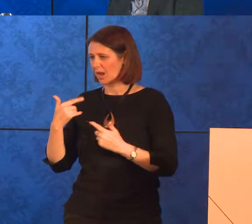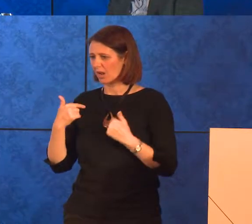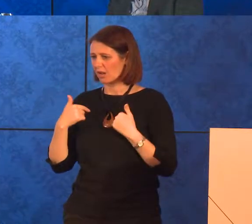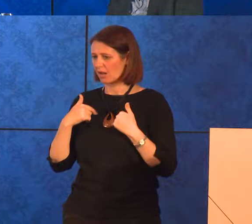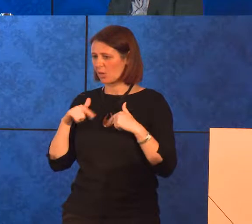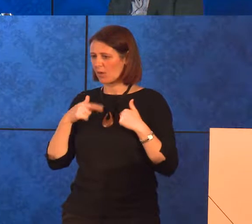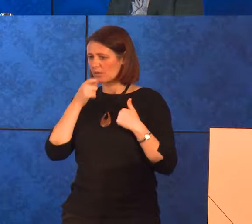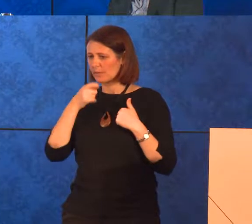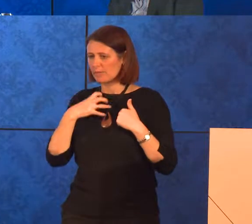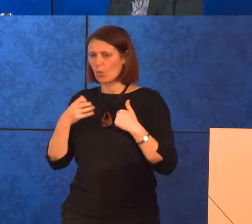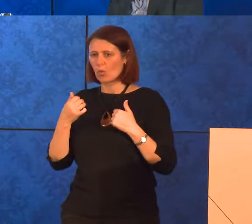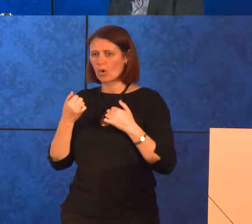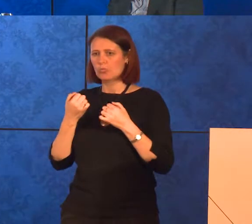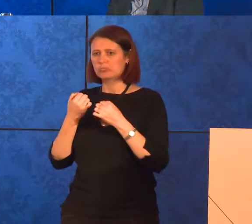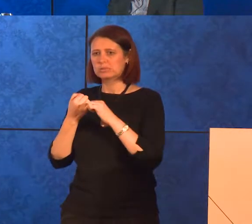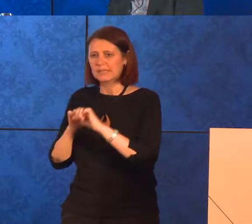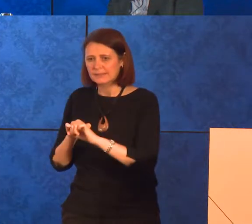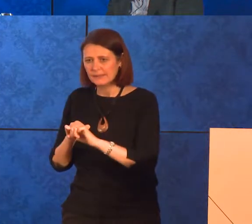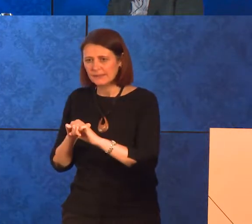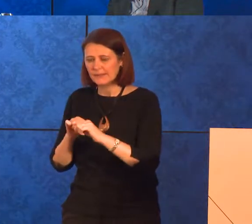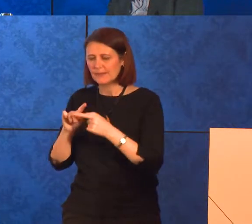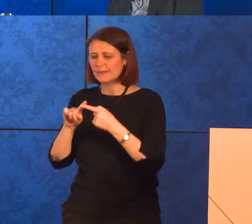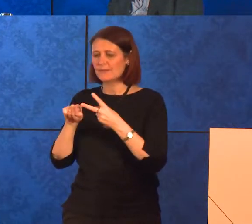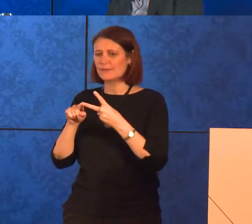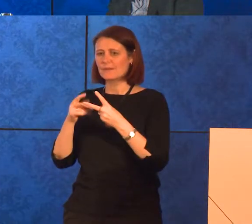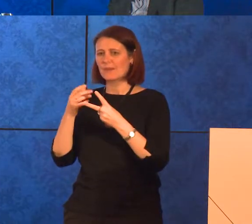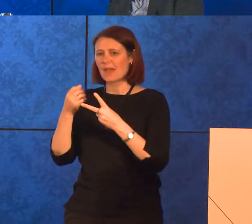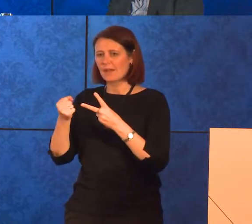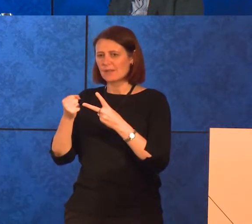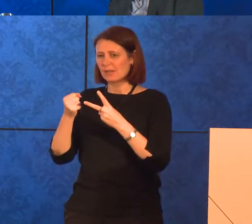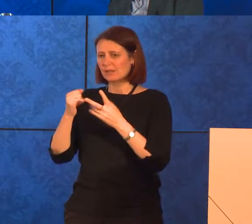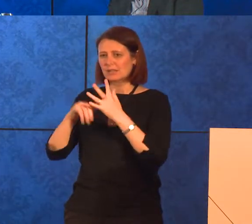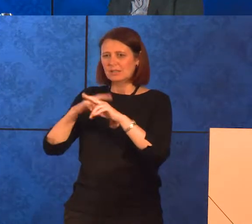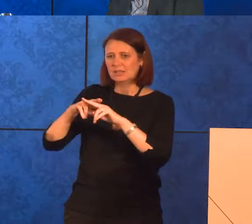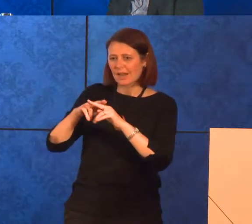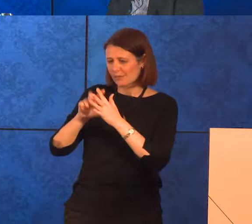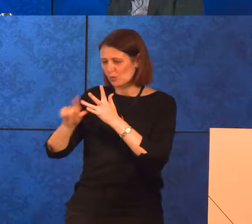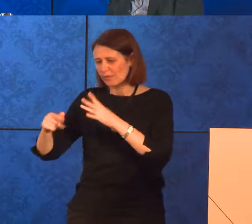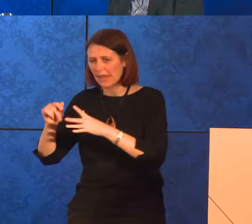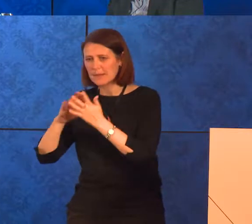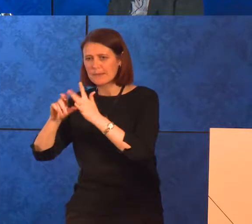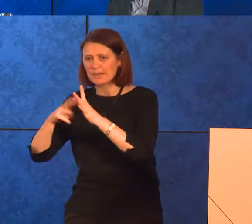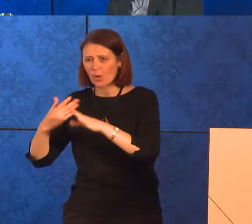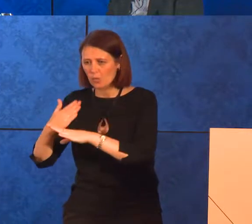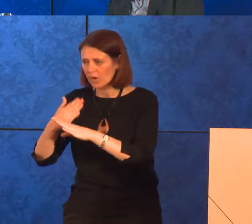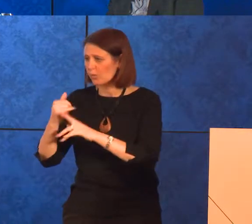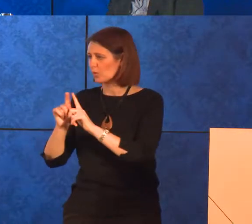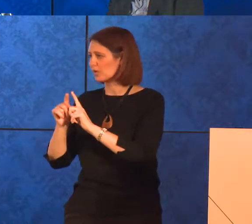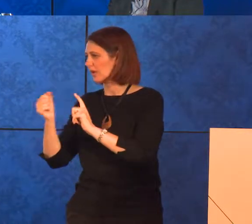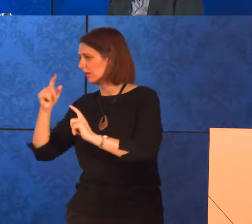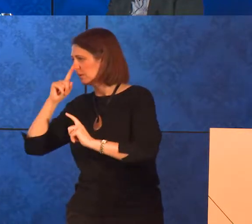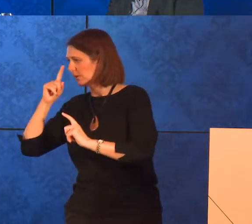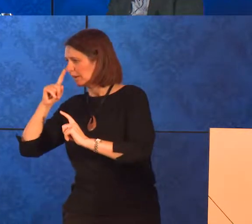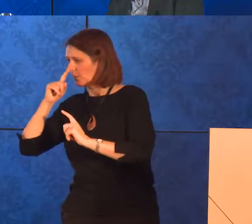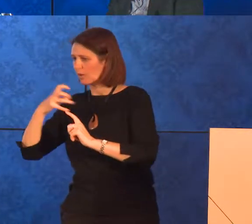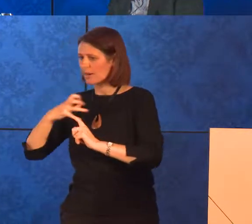slightly more protective and having staff perhaps do some of the media work, whilst also there are people who